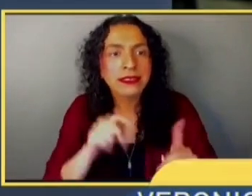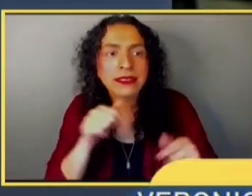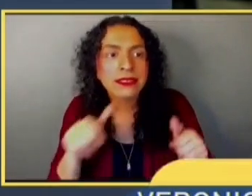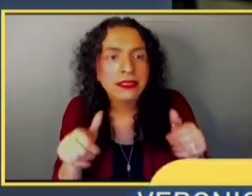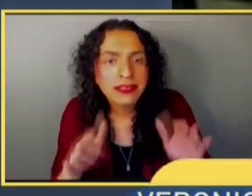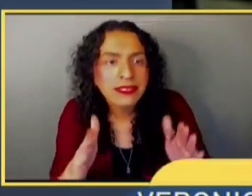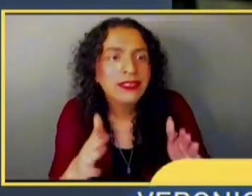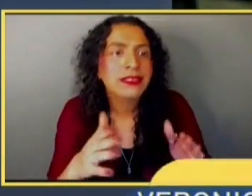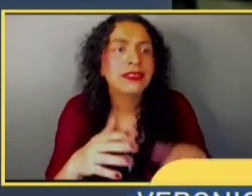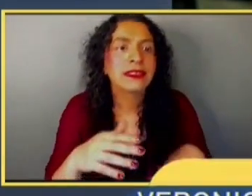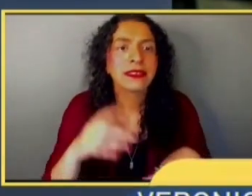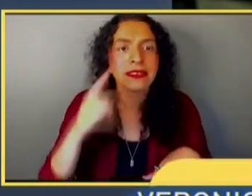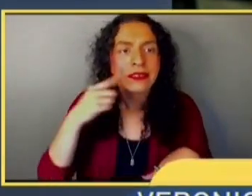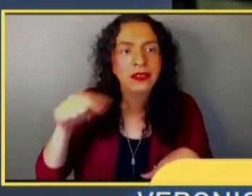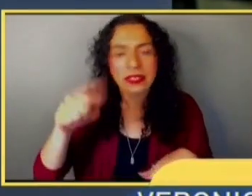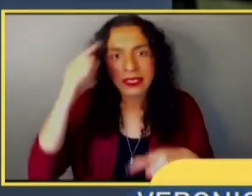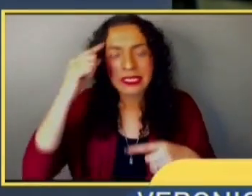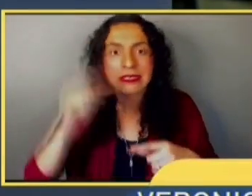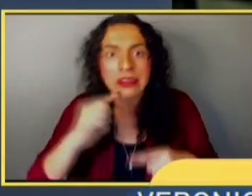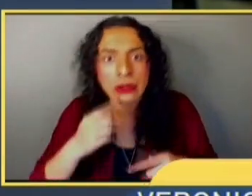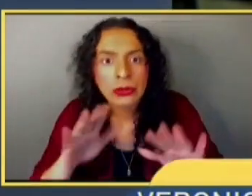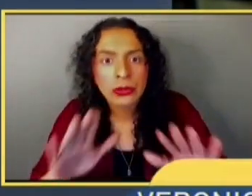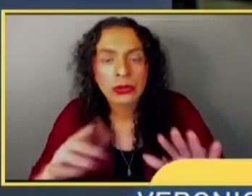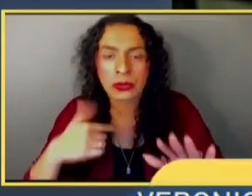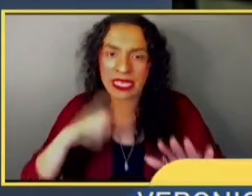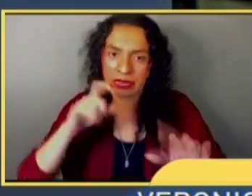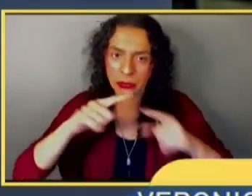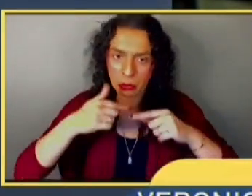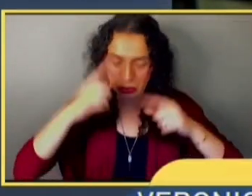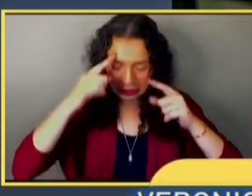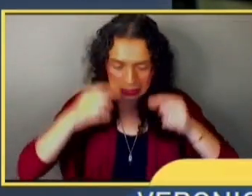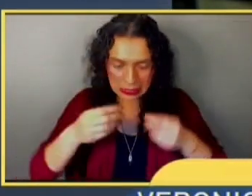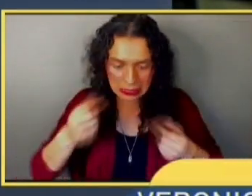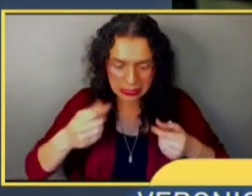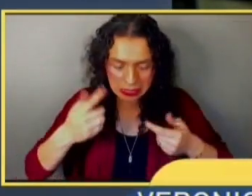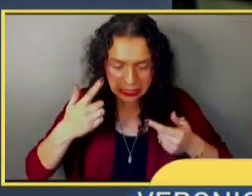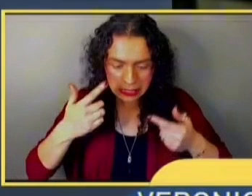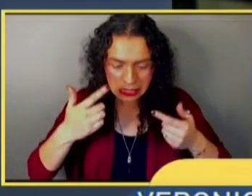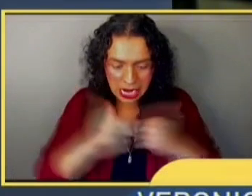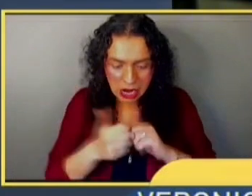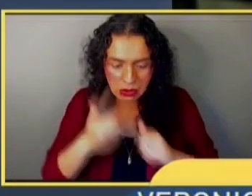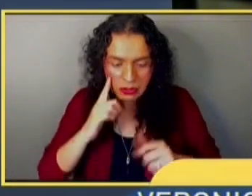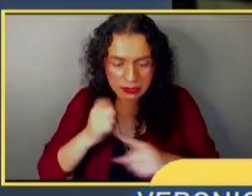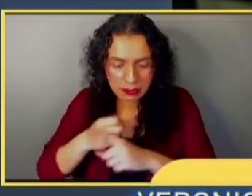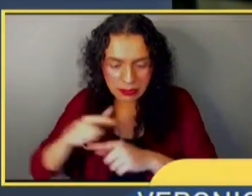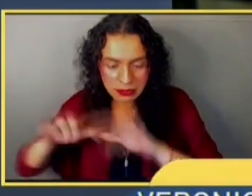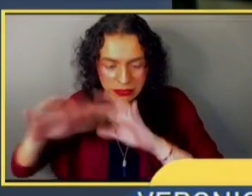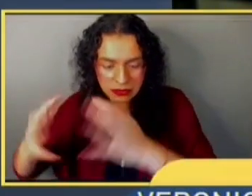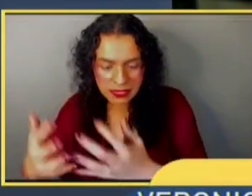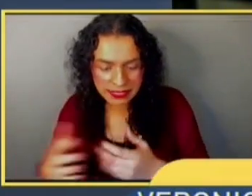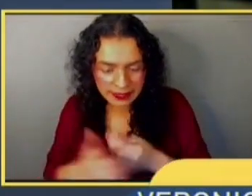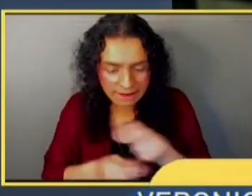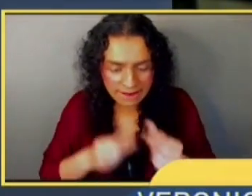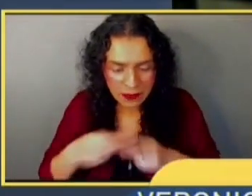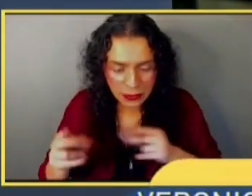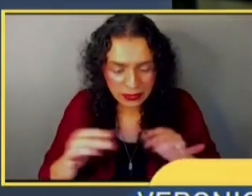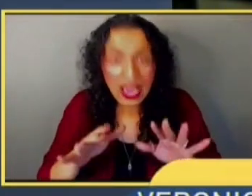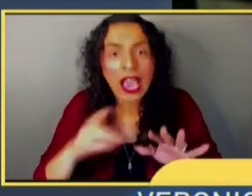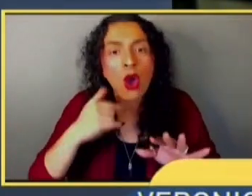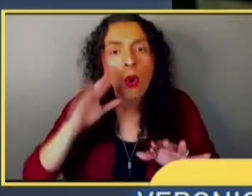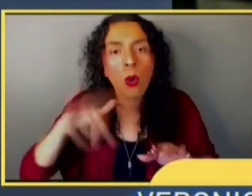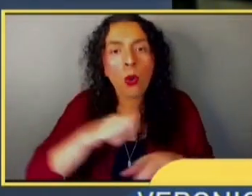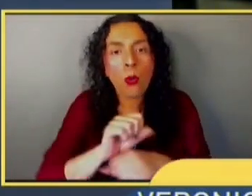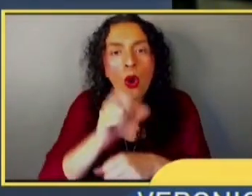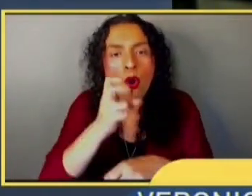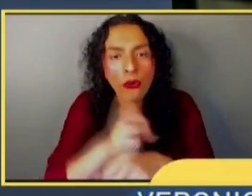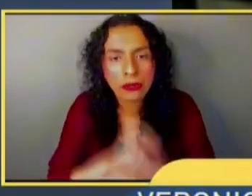in a nuanced manner about what we're trying to do as a society. And I know that that work is hard. I know it because I do it